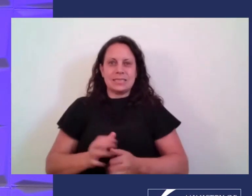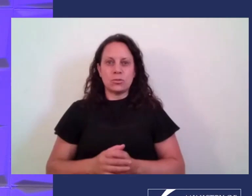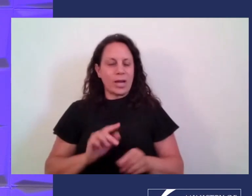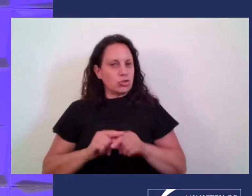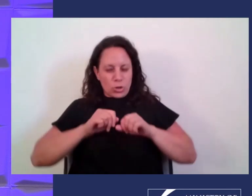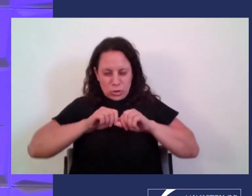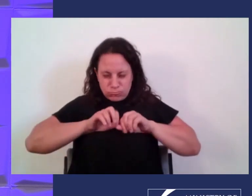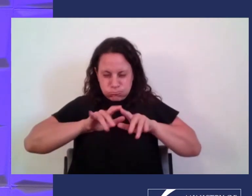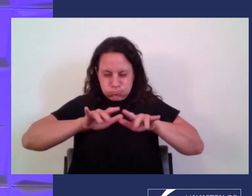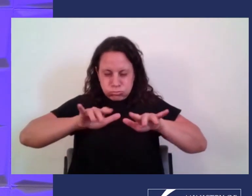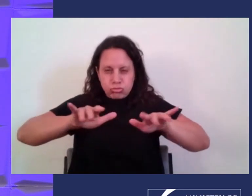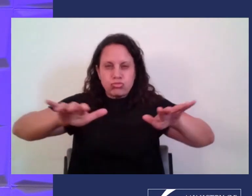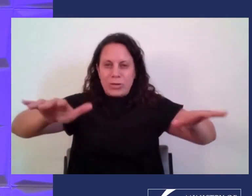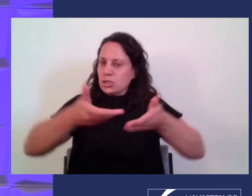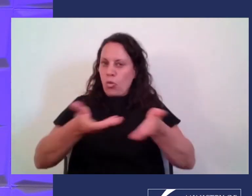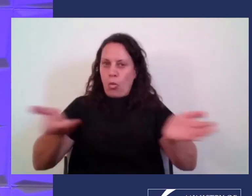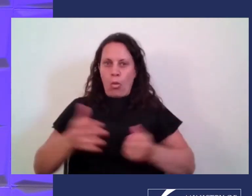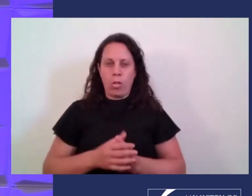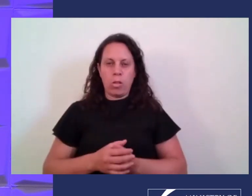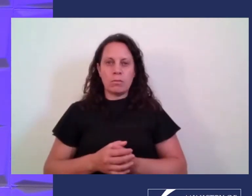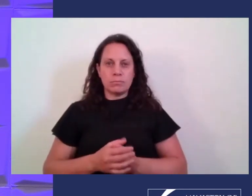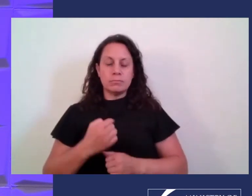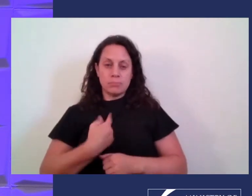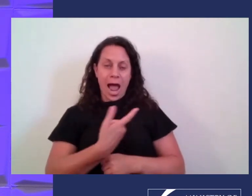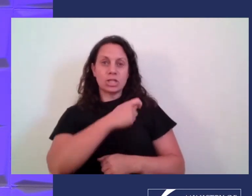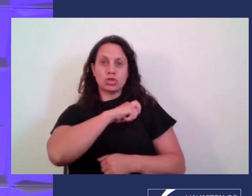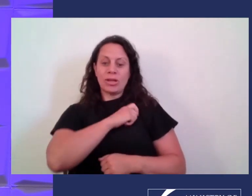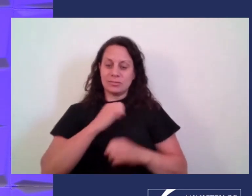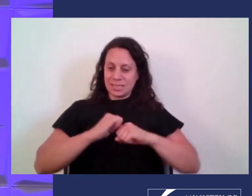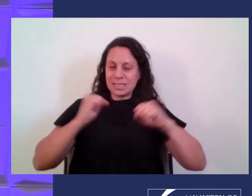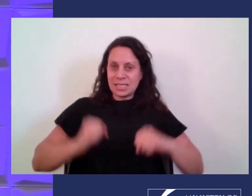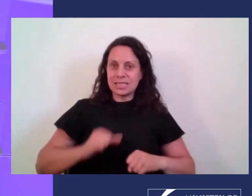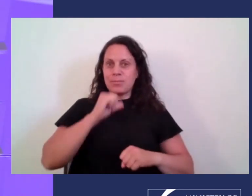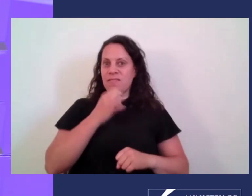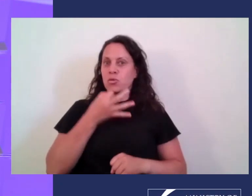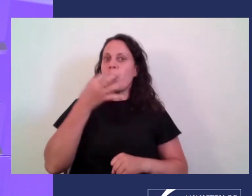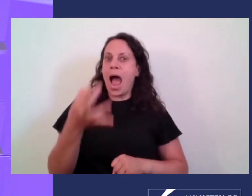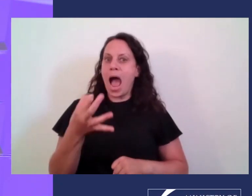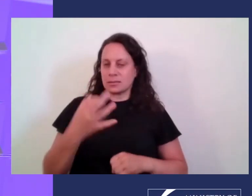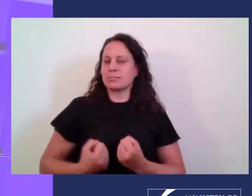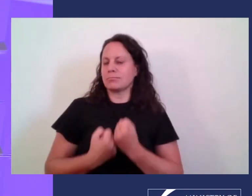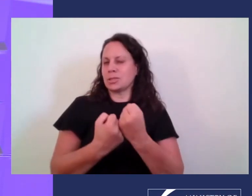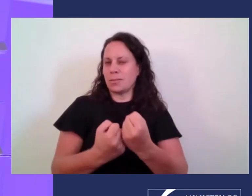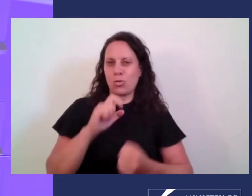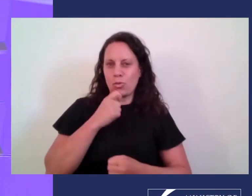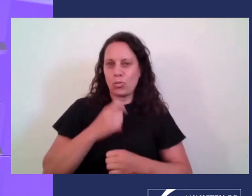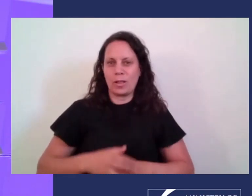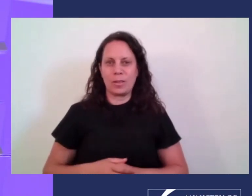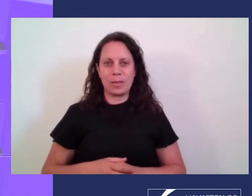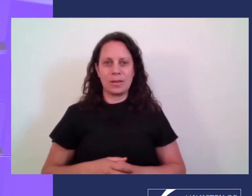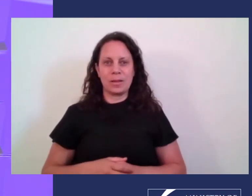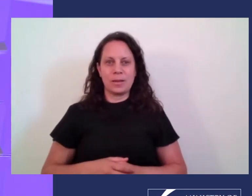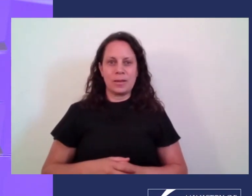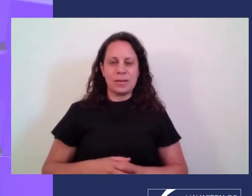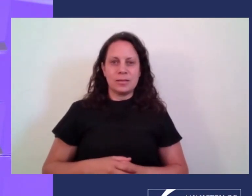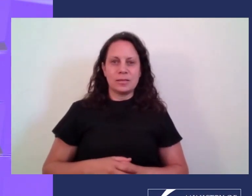So I do trust that if you reach out, you'll get the support that you need. Kia ora, and just some just quickly,